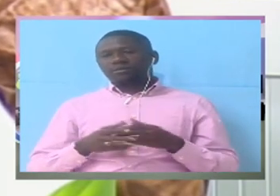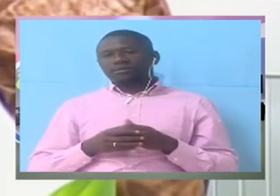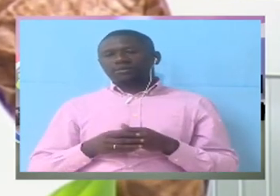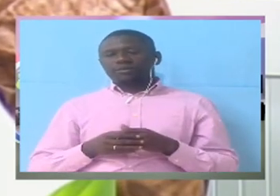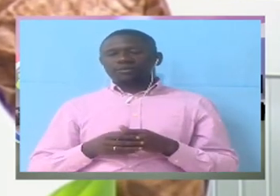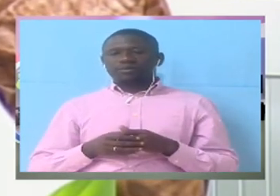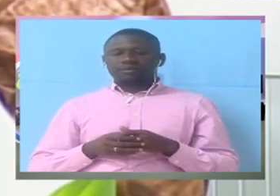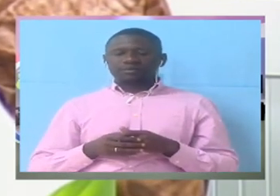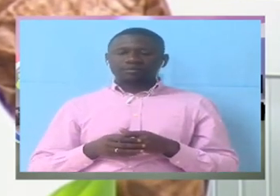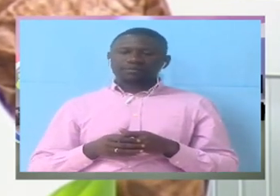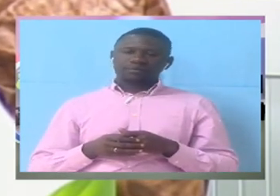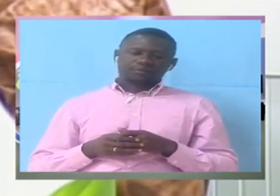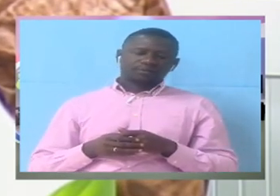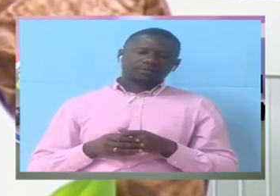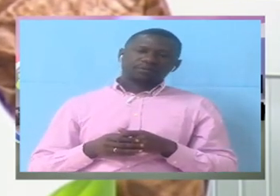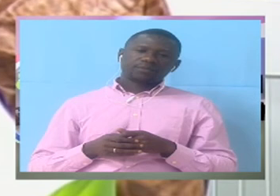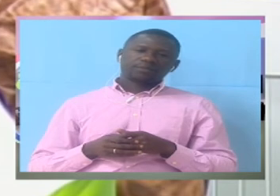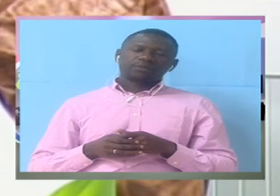families.